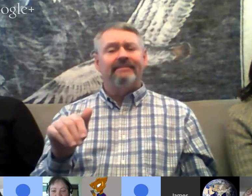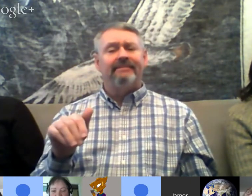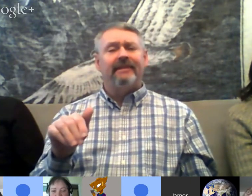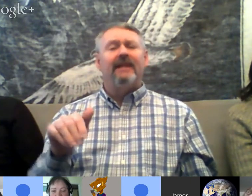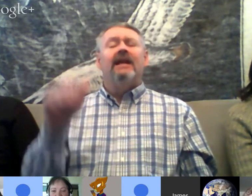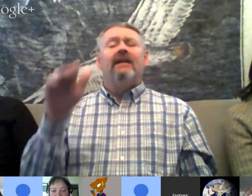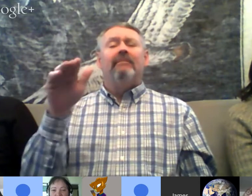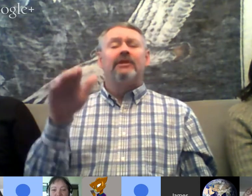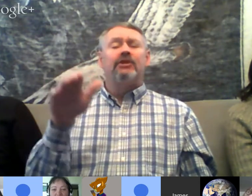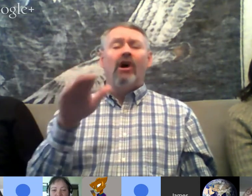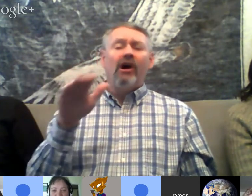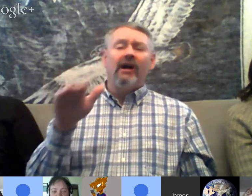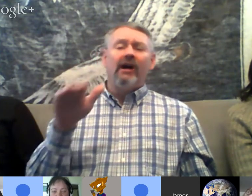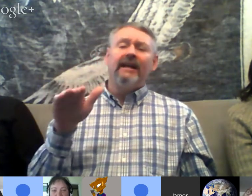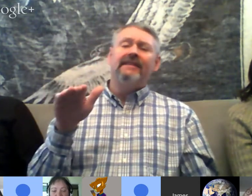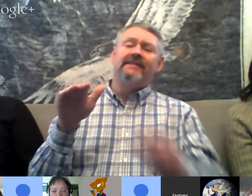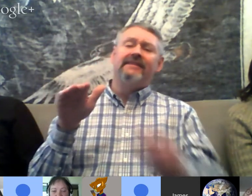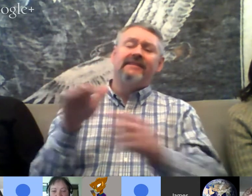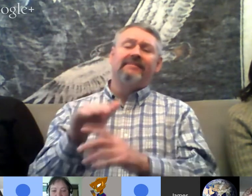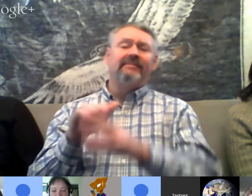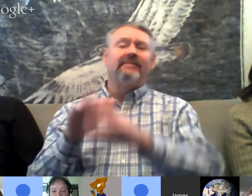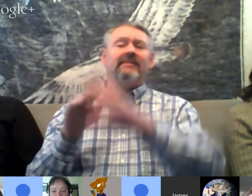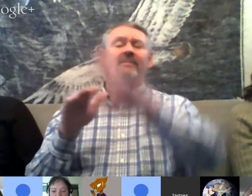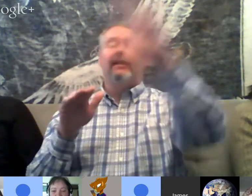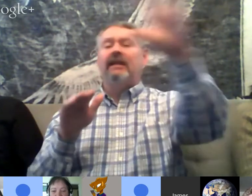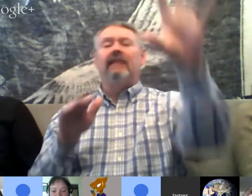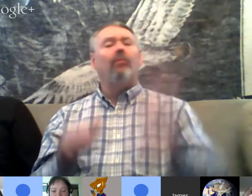planet. Bashar is